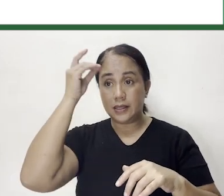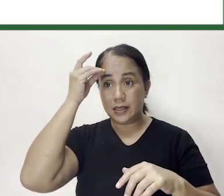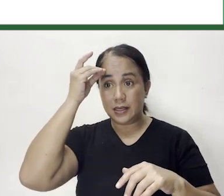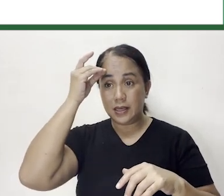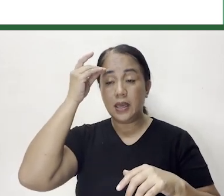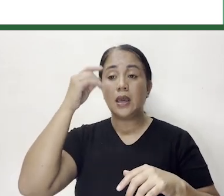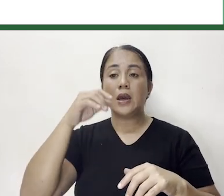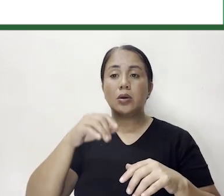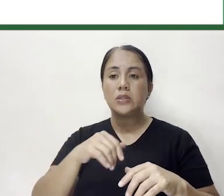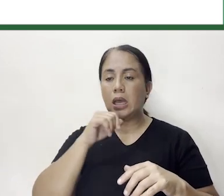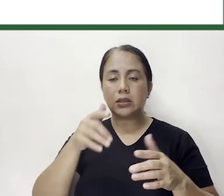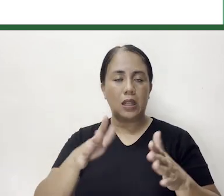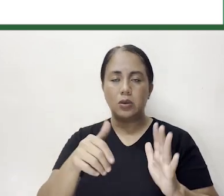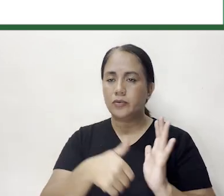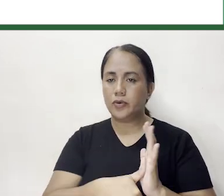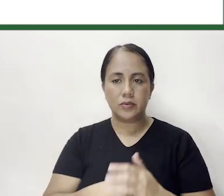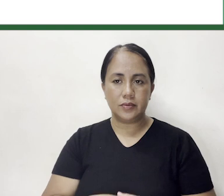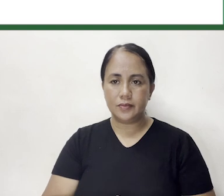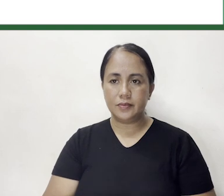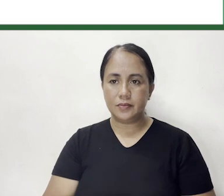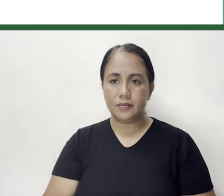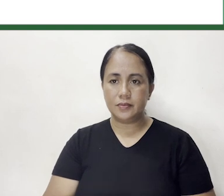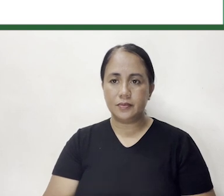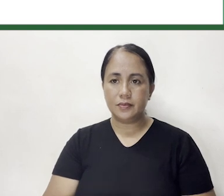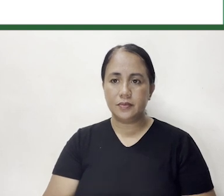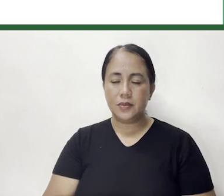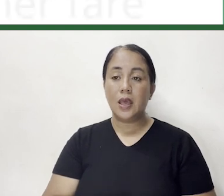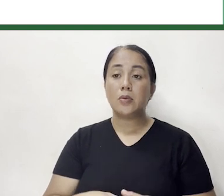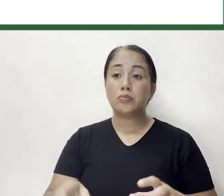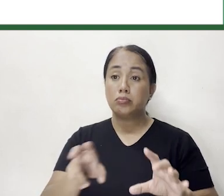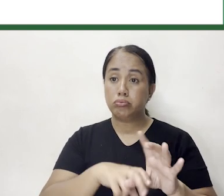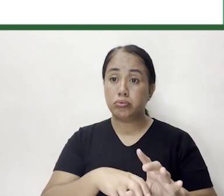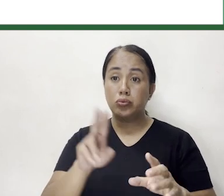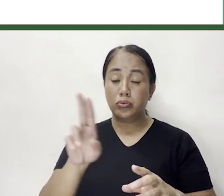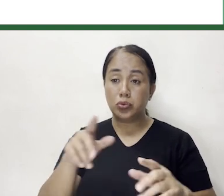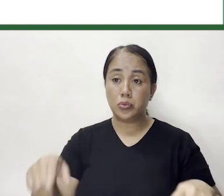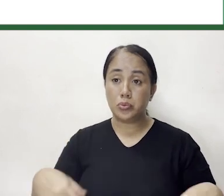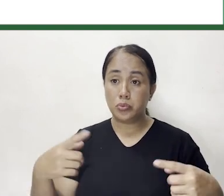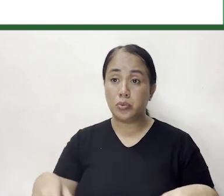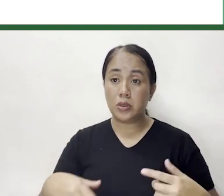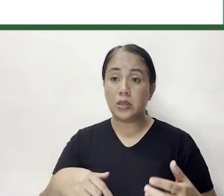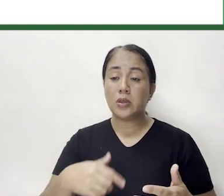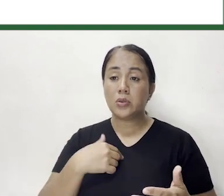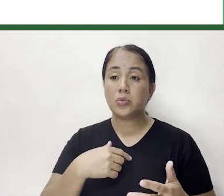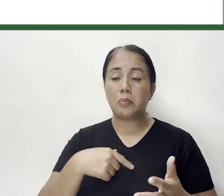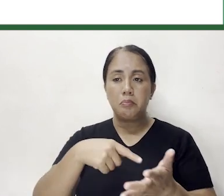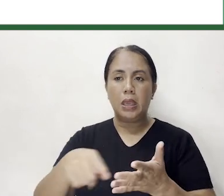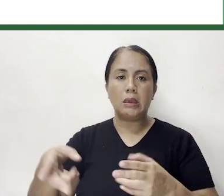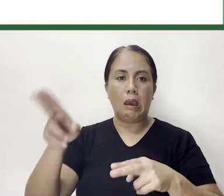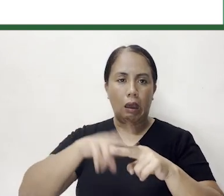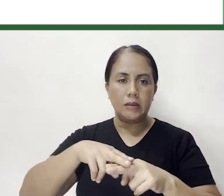with intellectual disability is not allowed to vote. A passenger using a wheelchair is